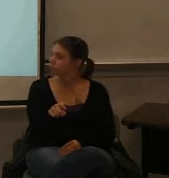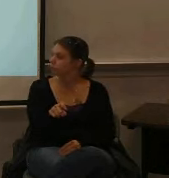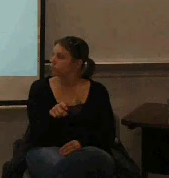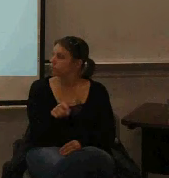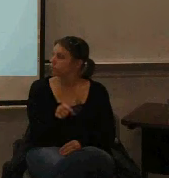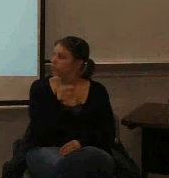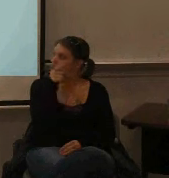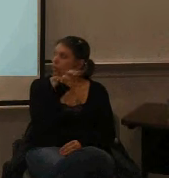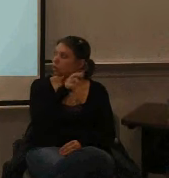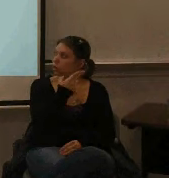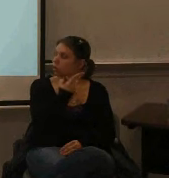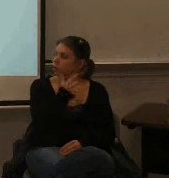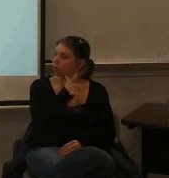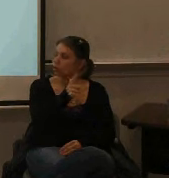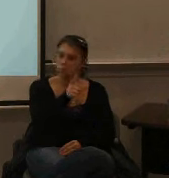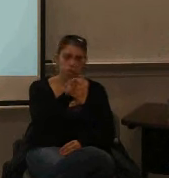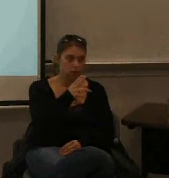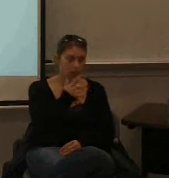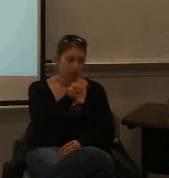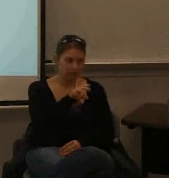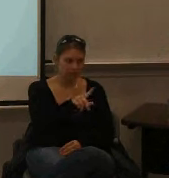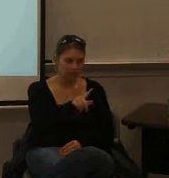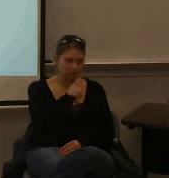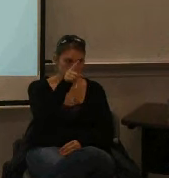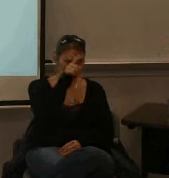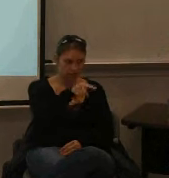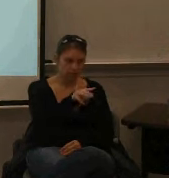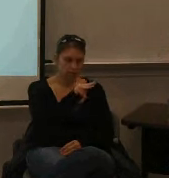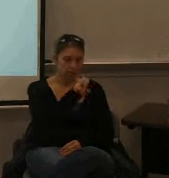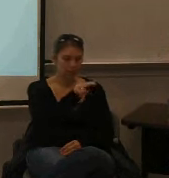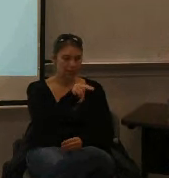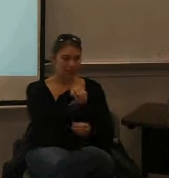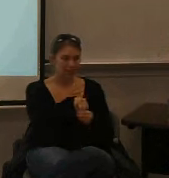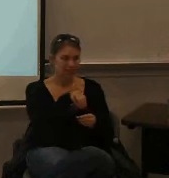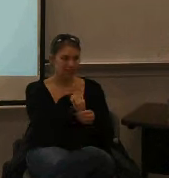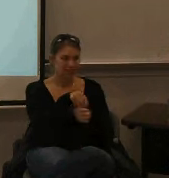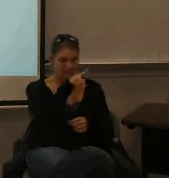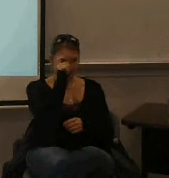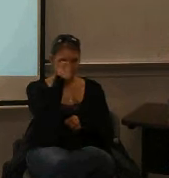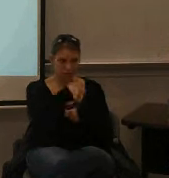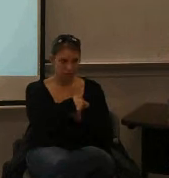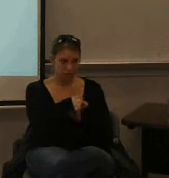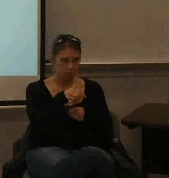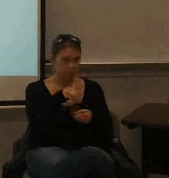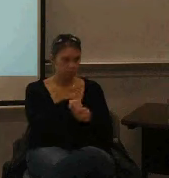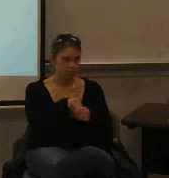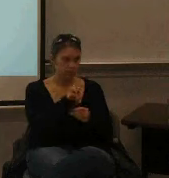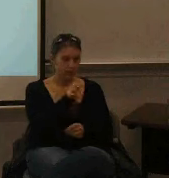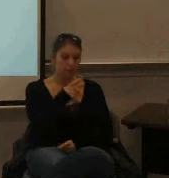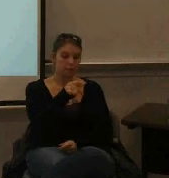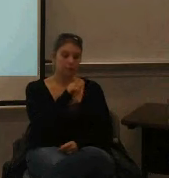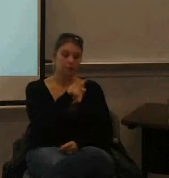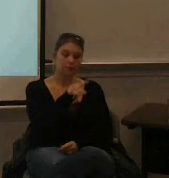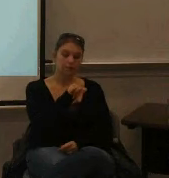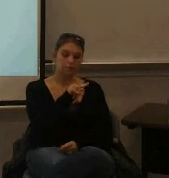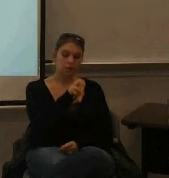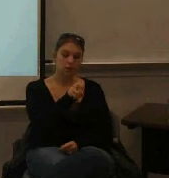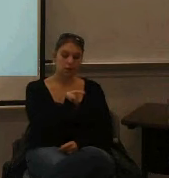this is chlorophyll. This is generally mean concentration in the summer in the epilimnion.